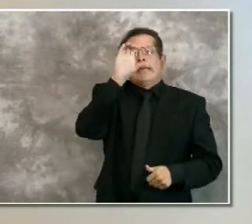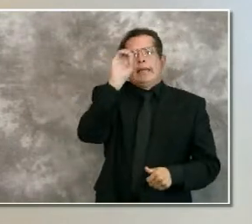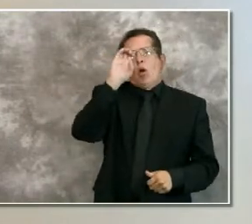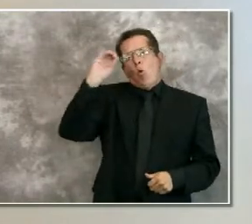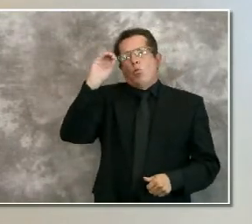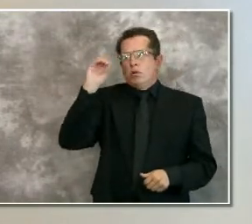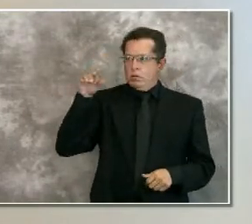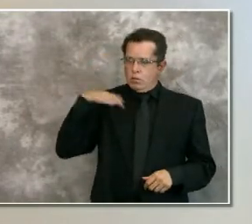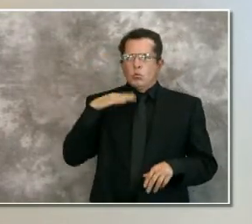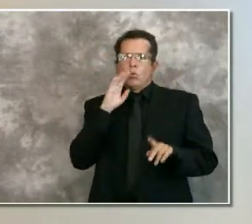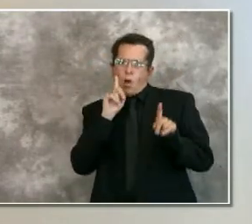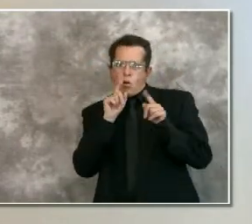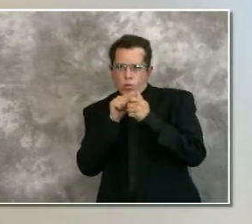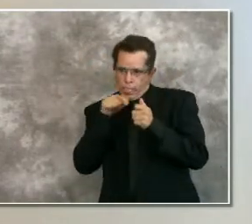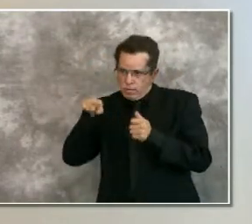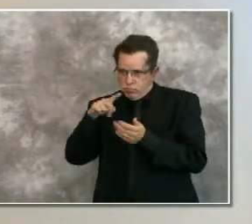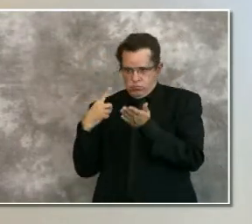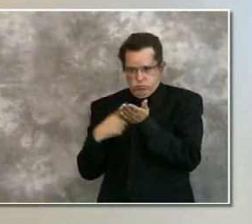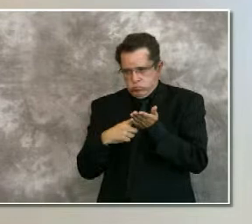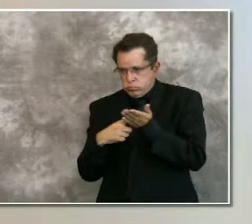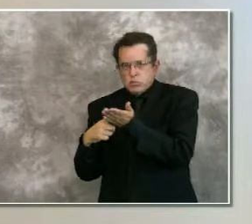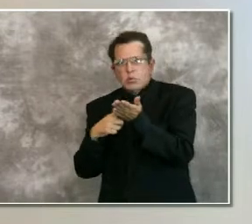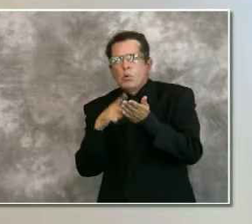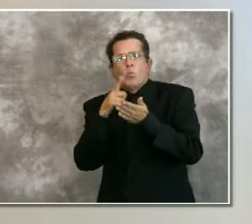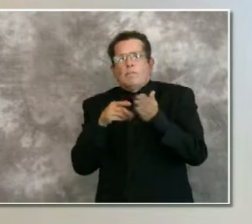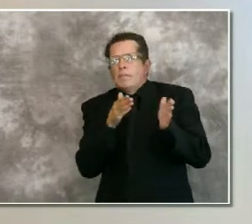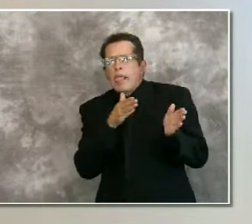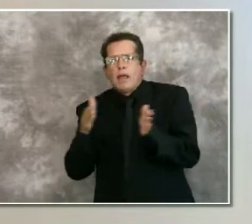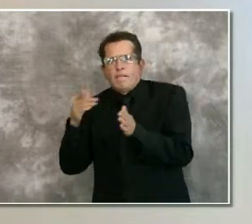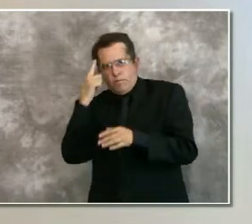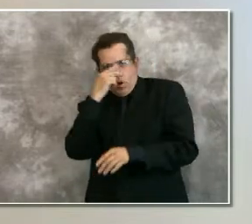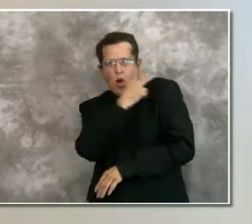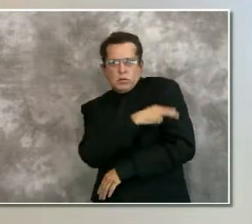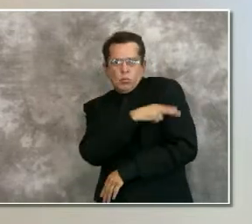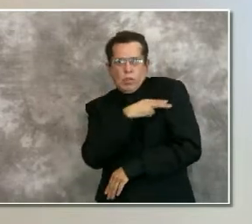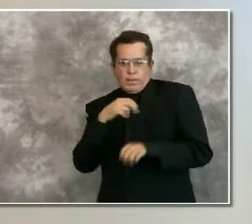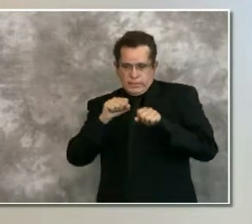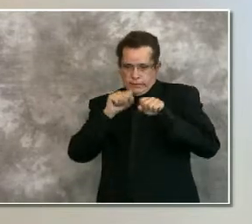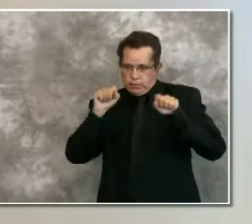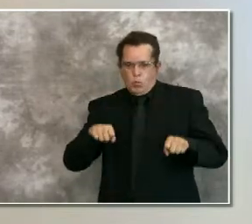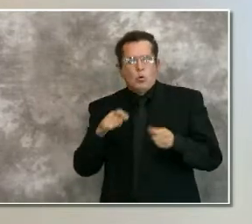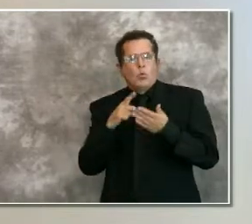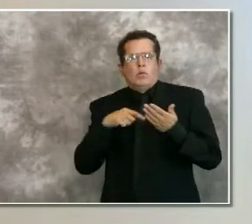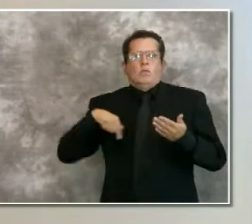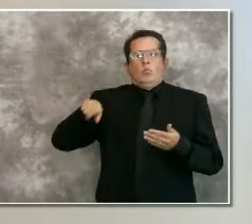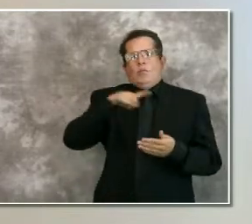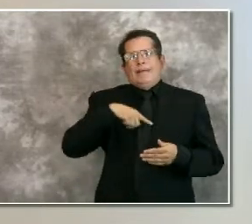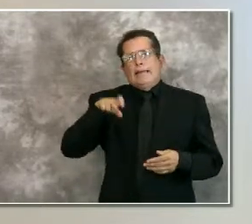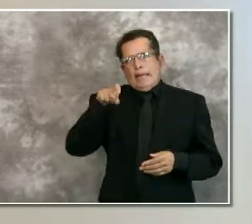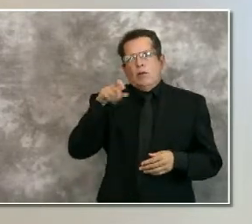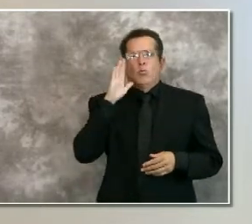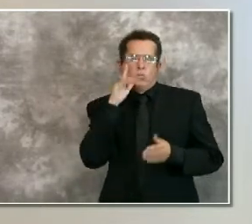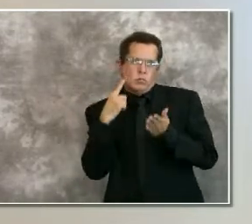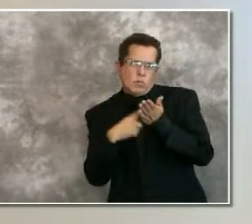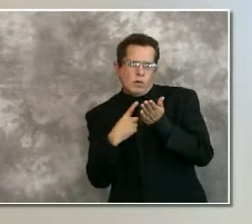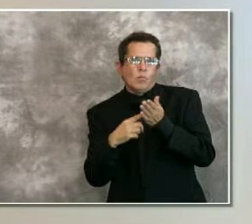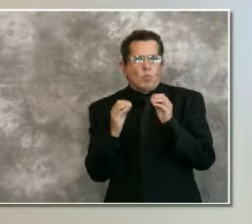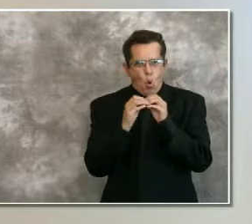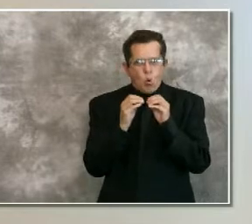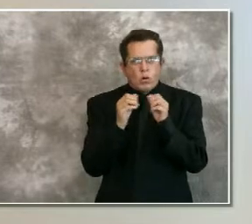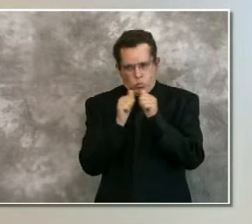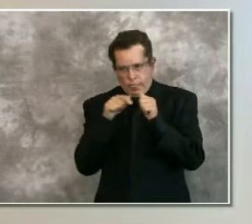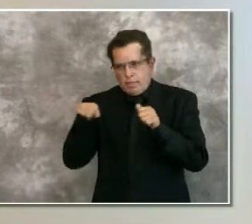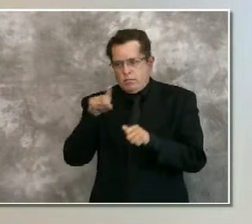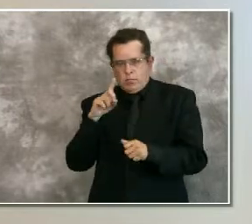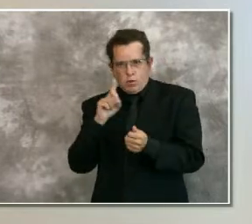they might wish to see taken, both as it relates to our hospital system and healthcare system, but also the broader community. 4, we will be working on efforts